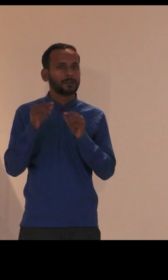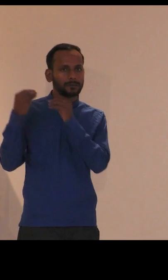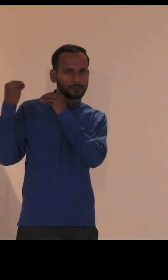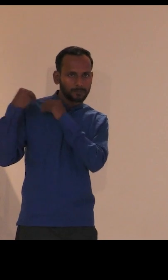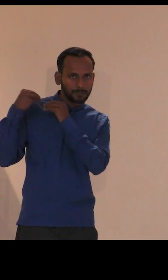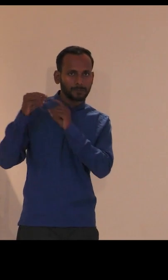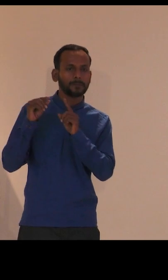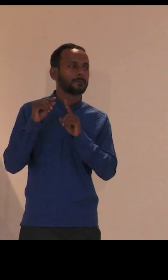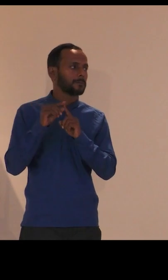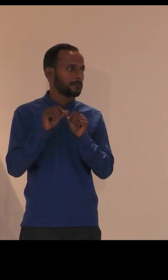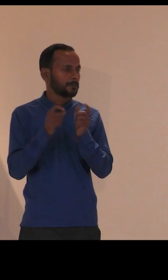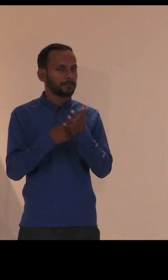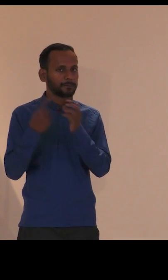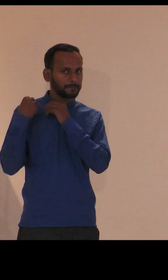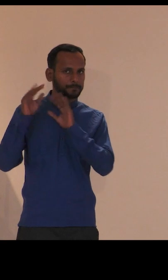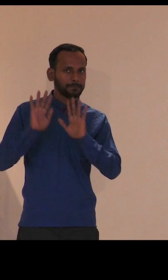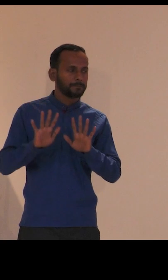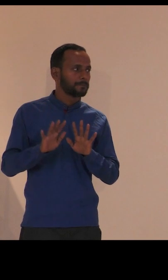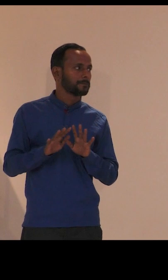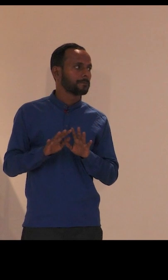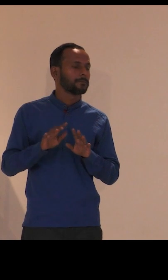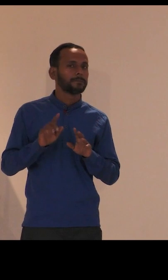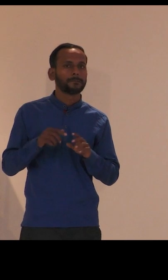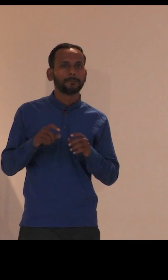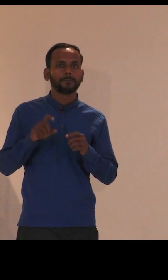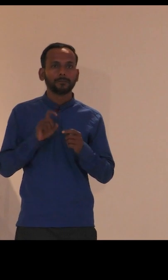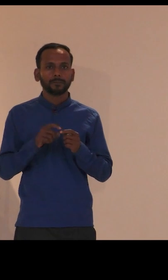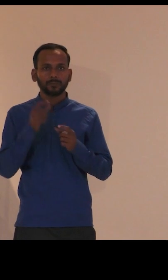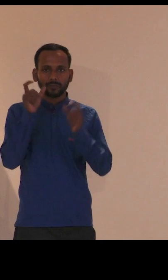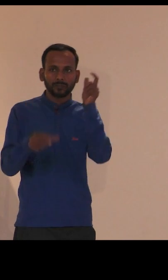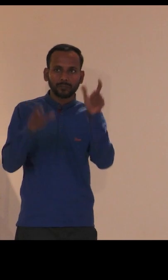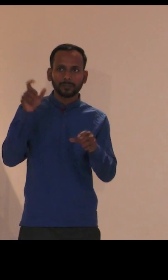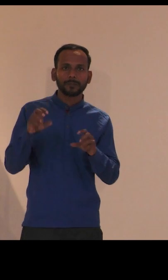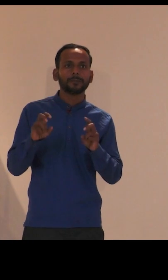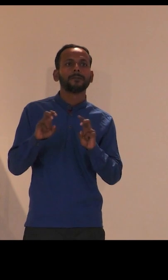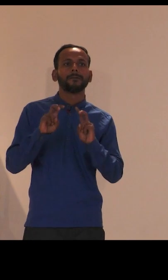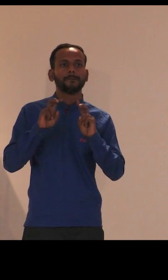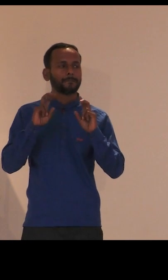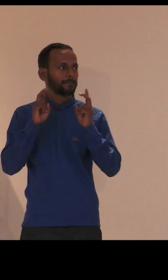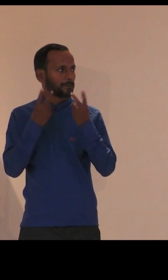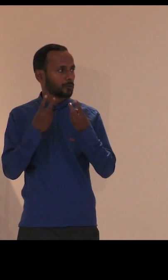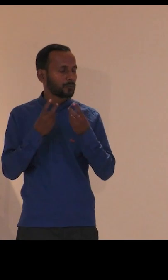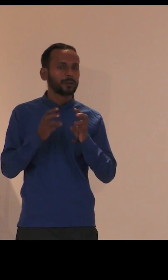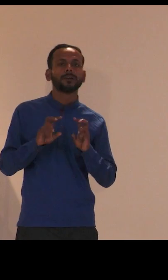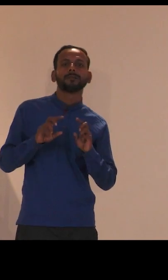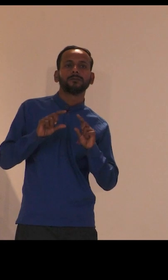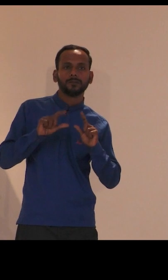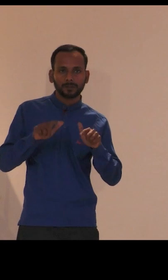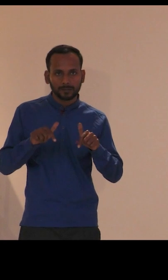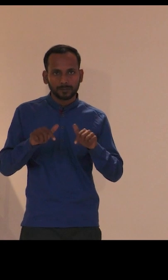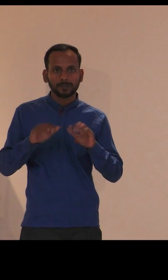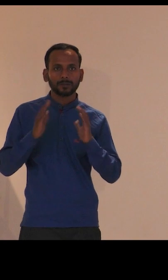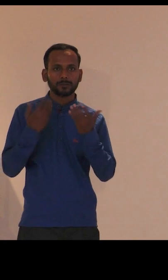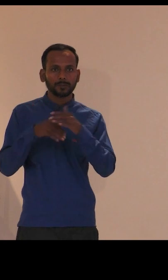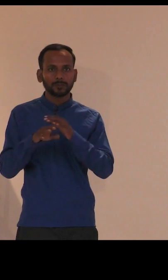way we do get in touch with people is through conferences like this one, and I hope to interact